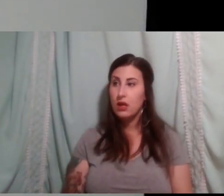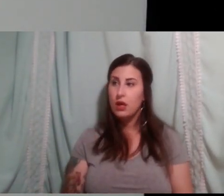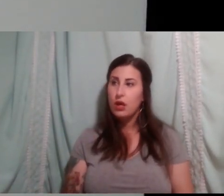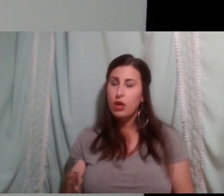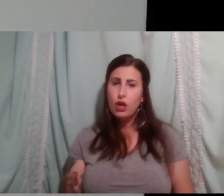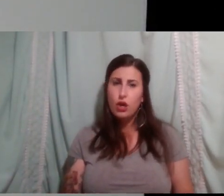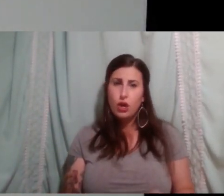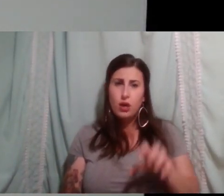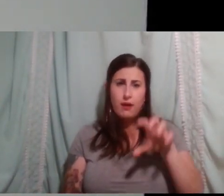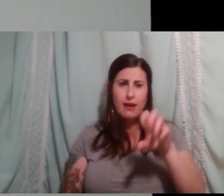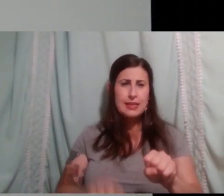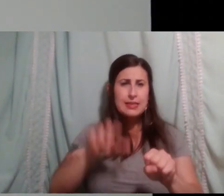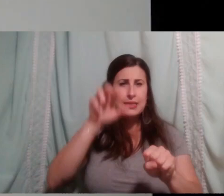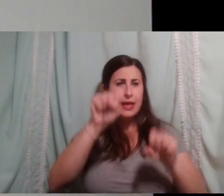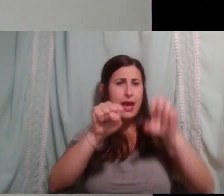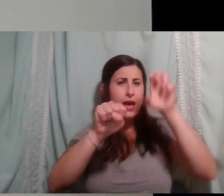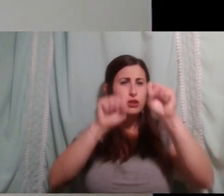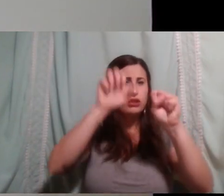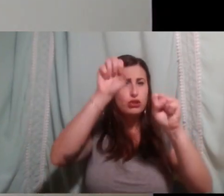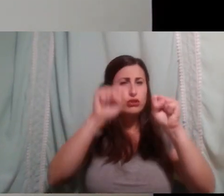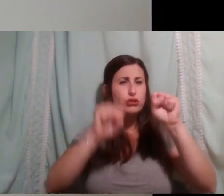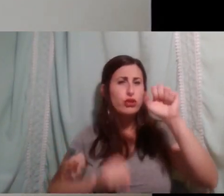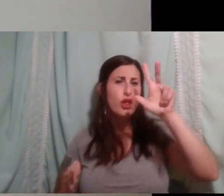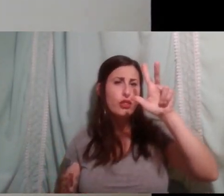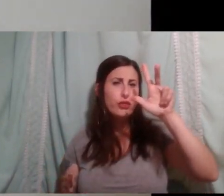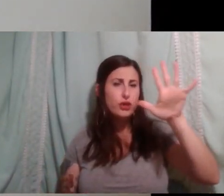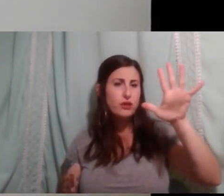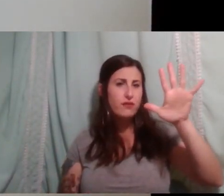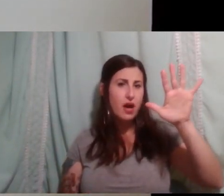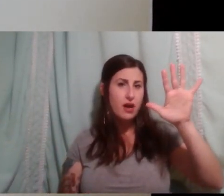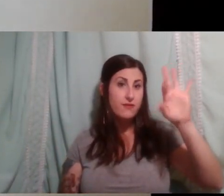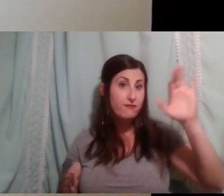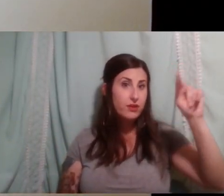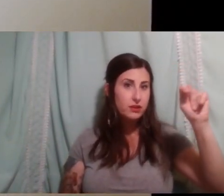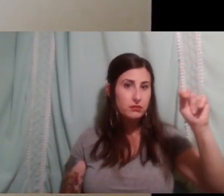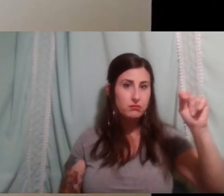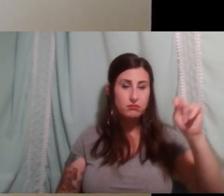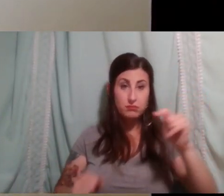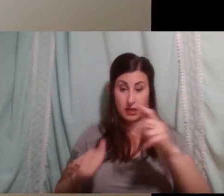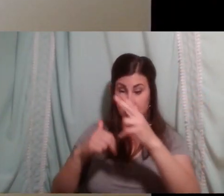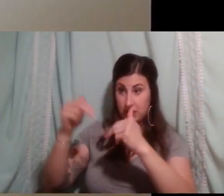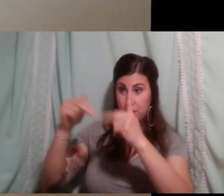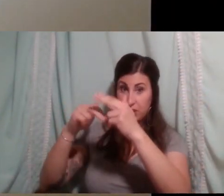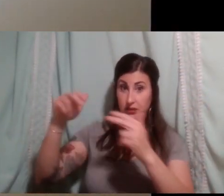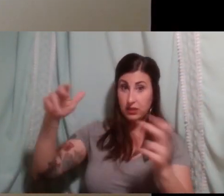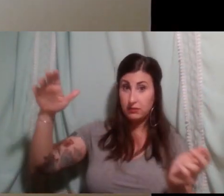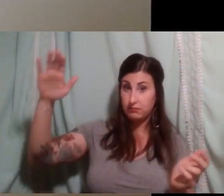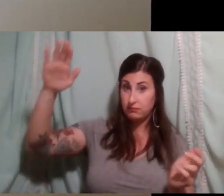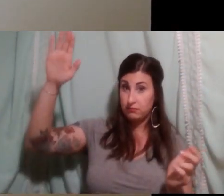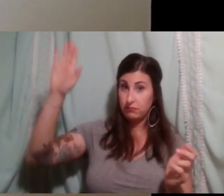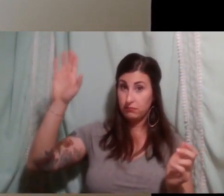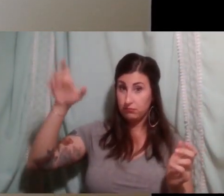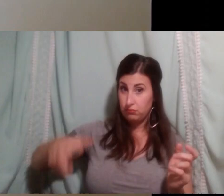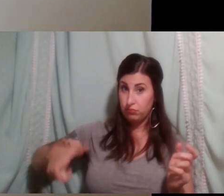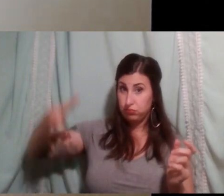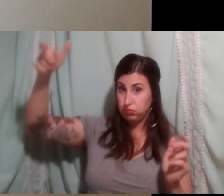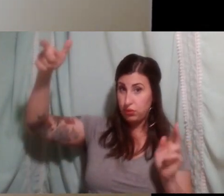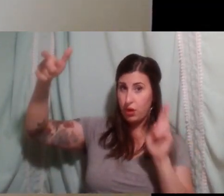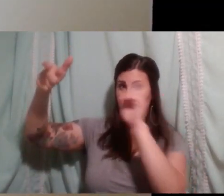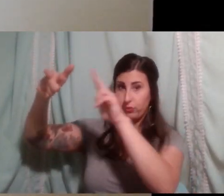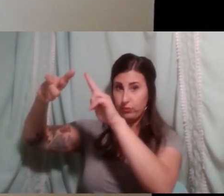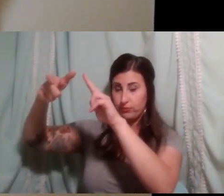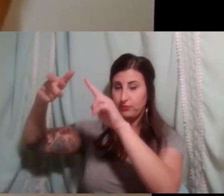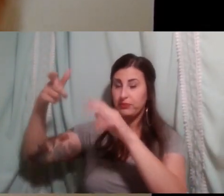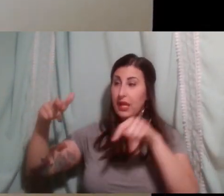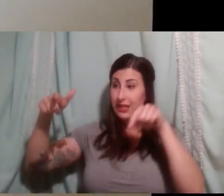A 35-foot ladder is leaning against the side of a building and is